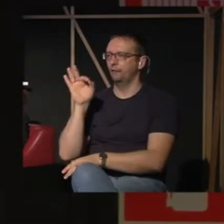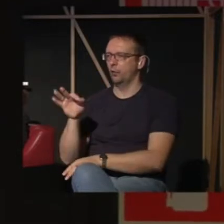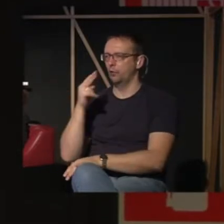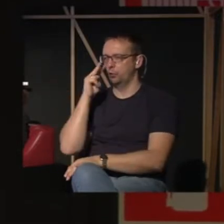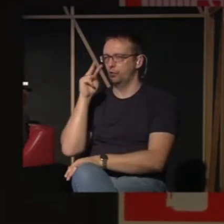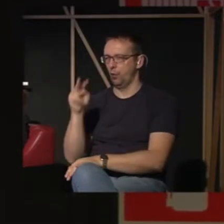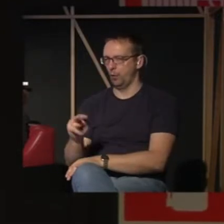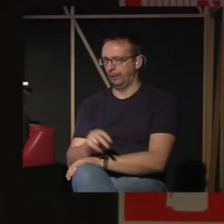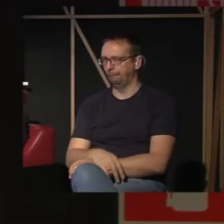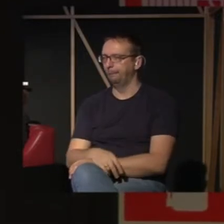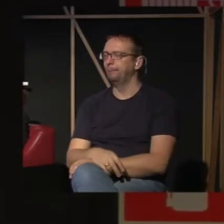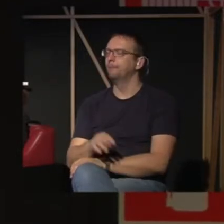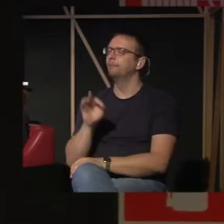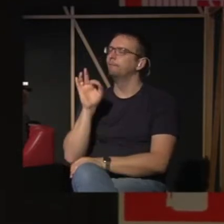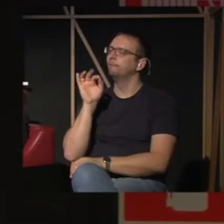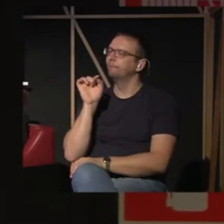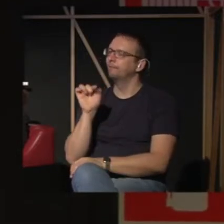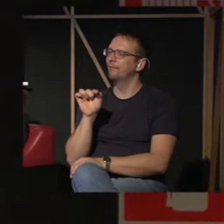the spectator.